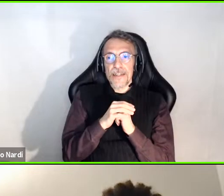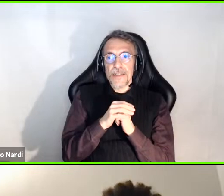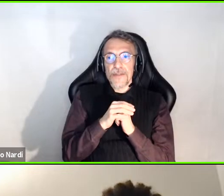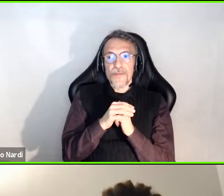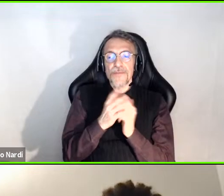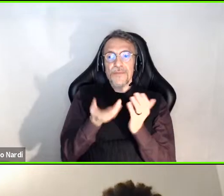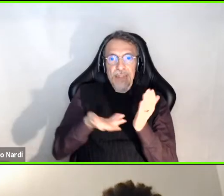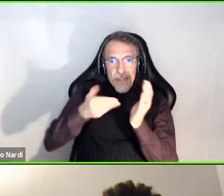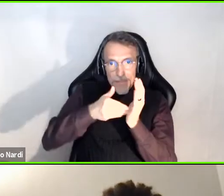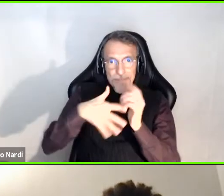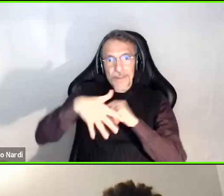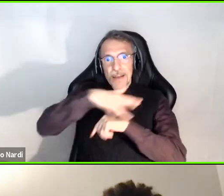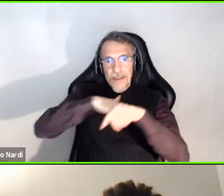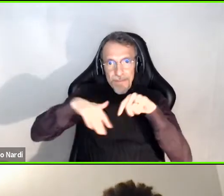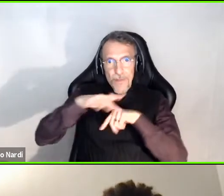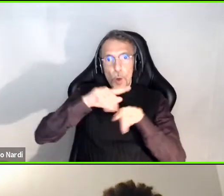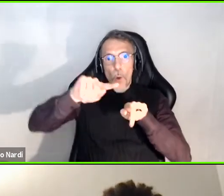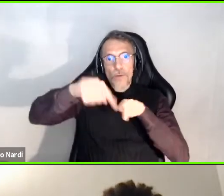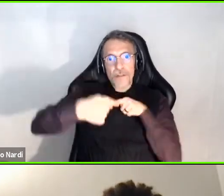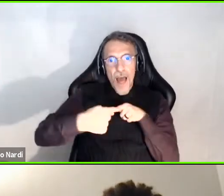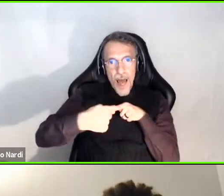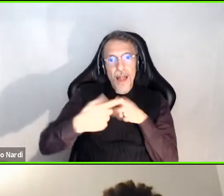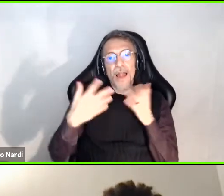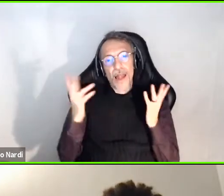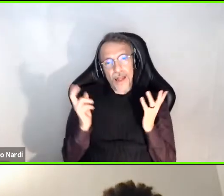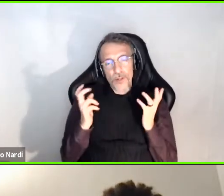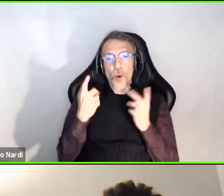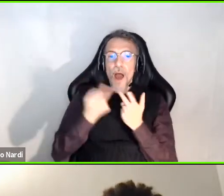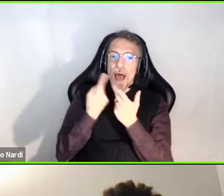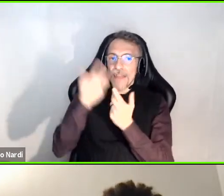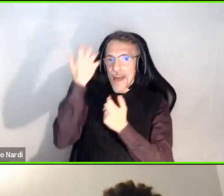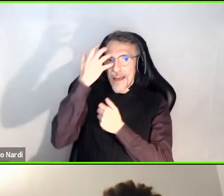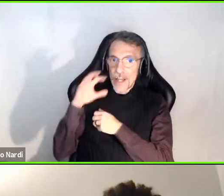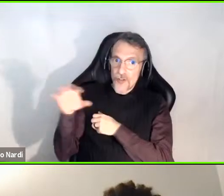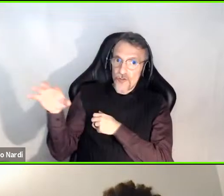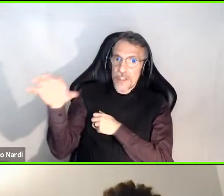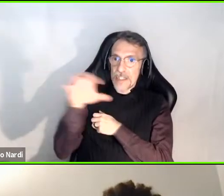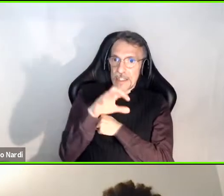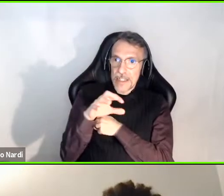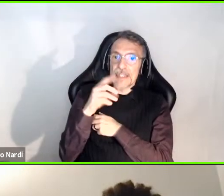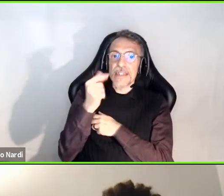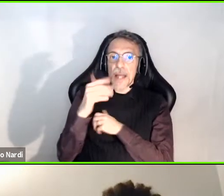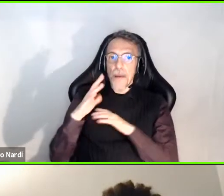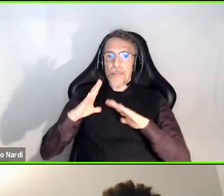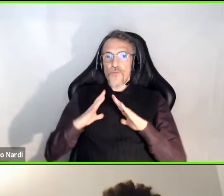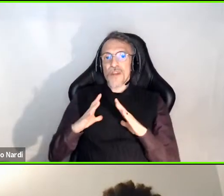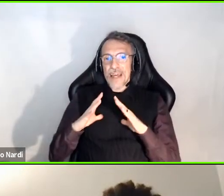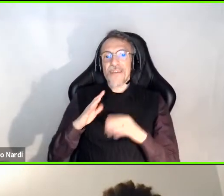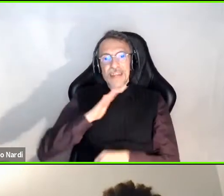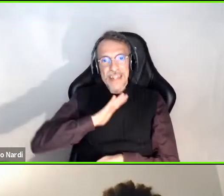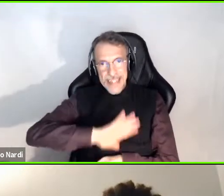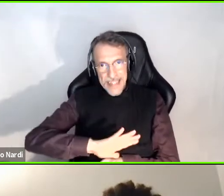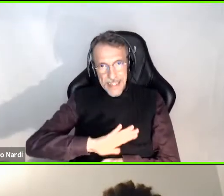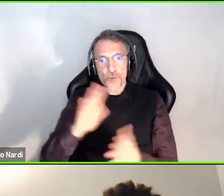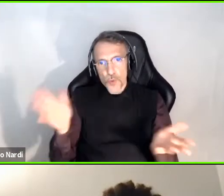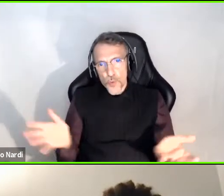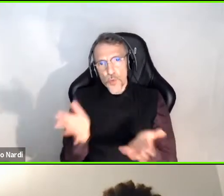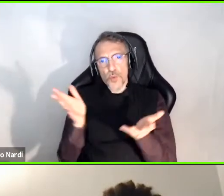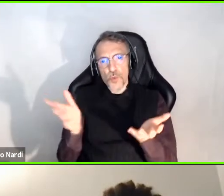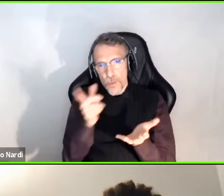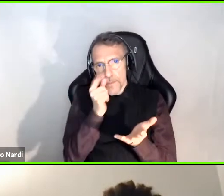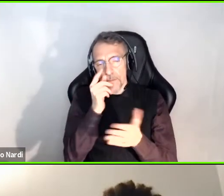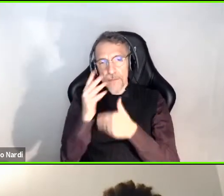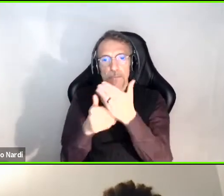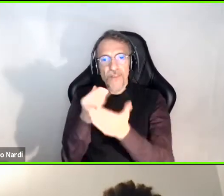external environment. And countries really will require some kind of relief to enable them get